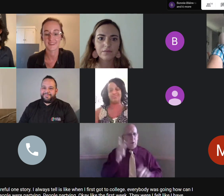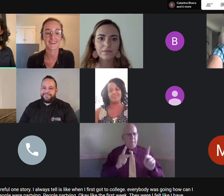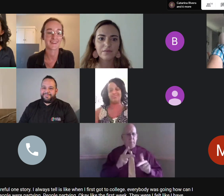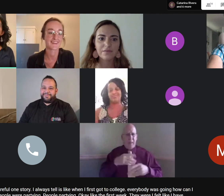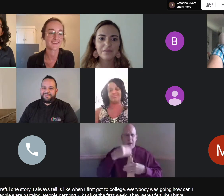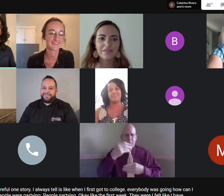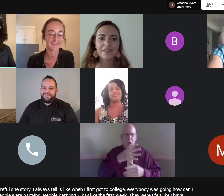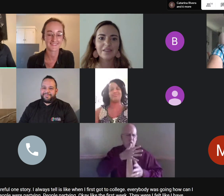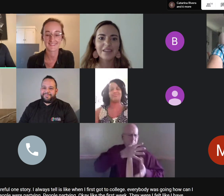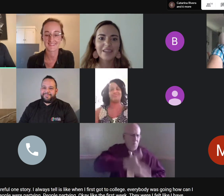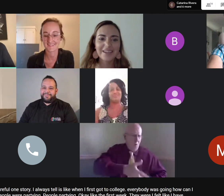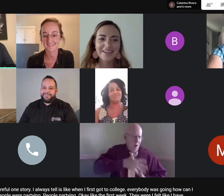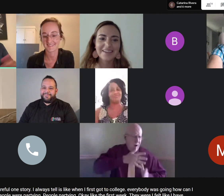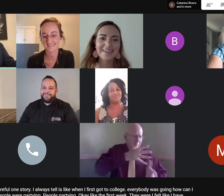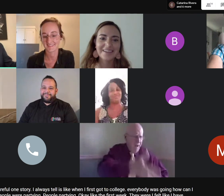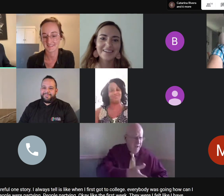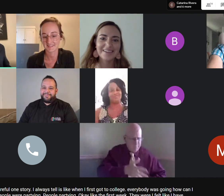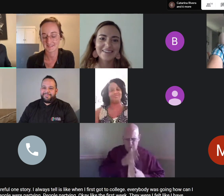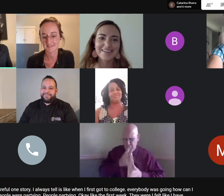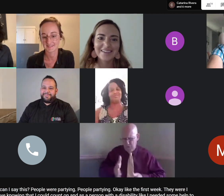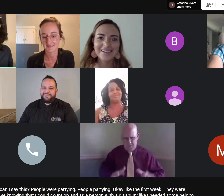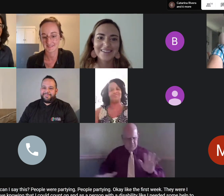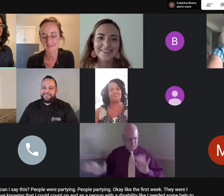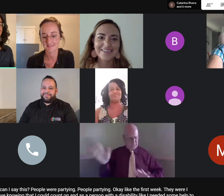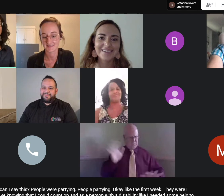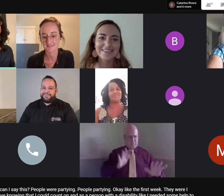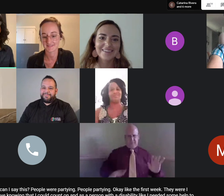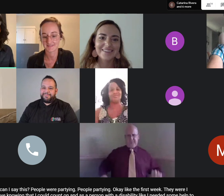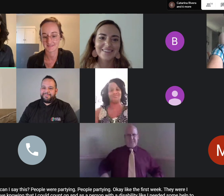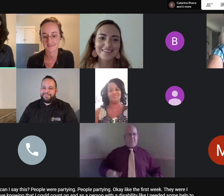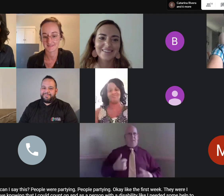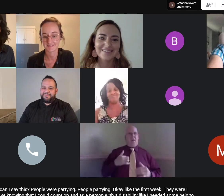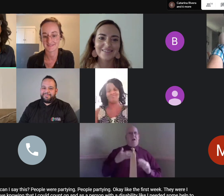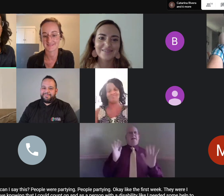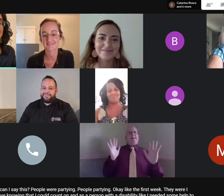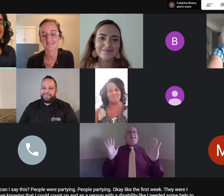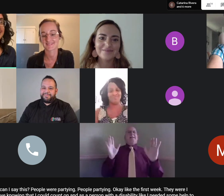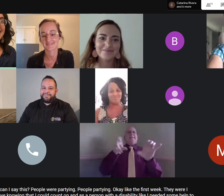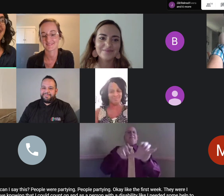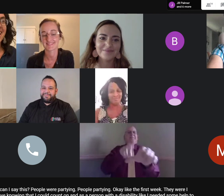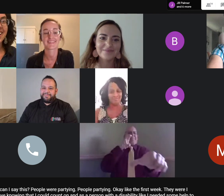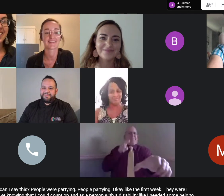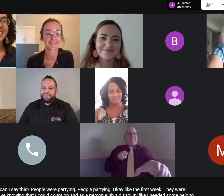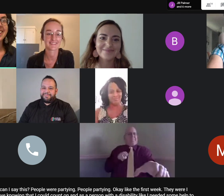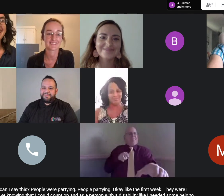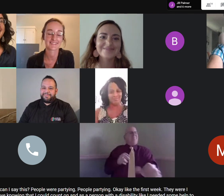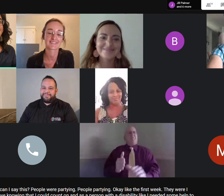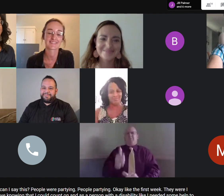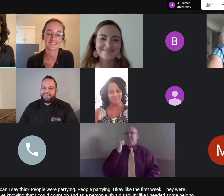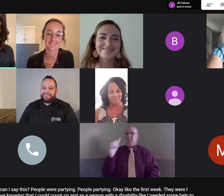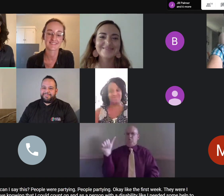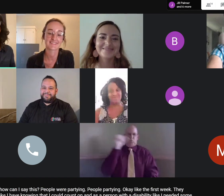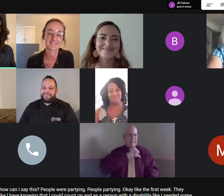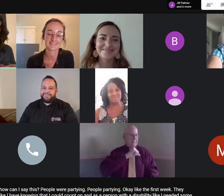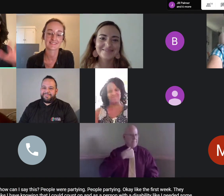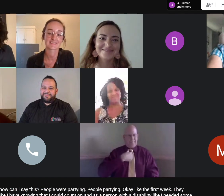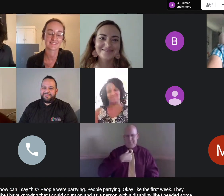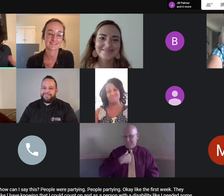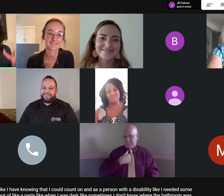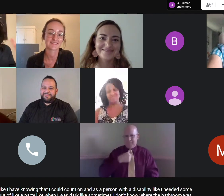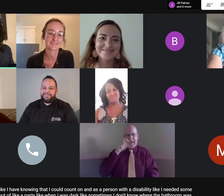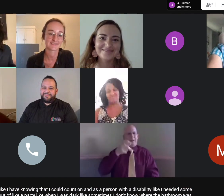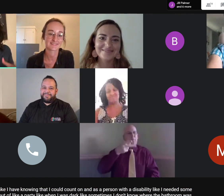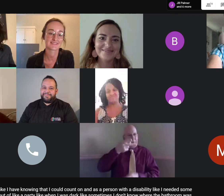lawn, partying, and everybody for himself. And so I decided, okay, I'm not drinking. So I have to keep